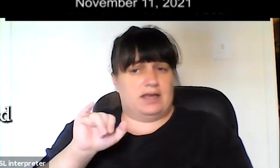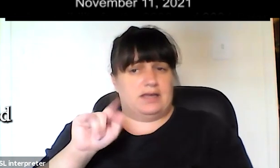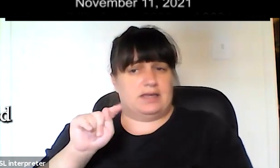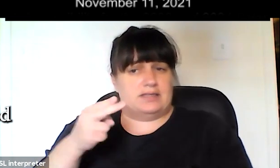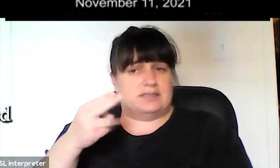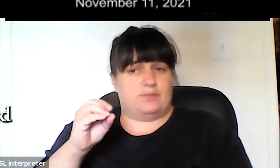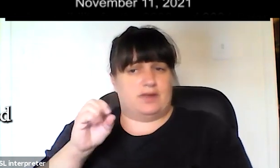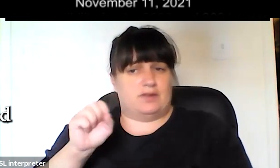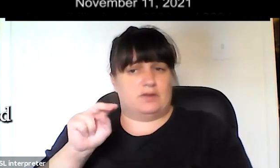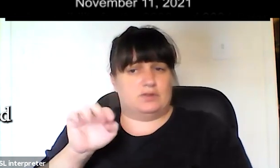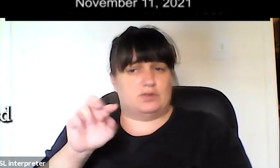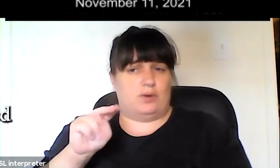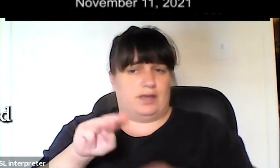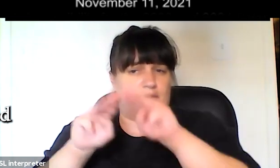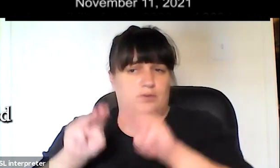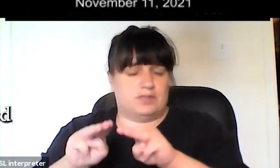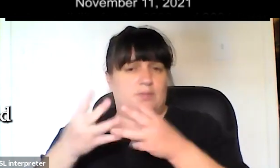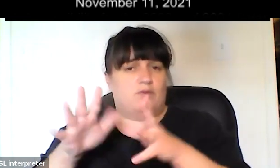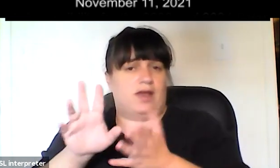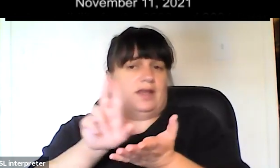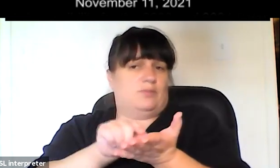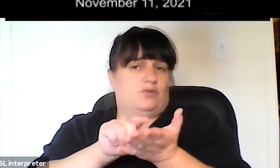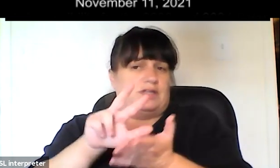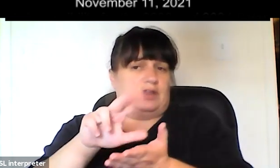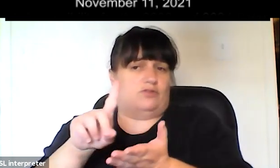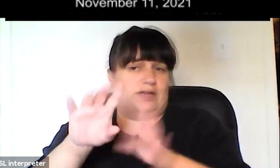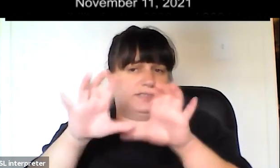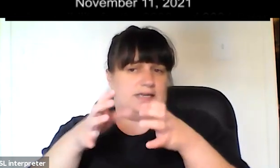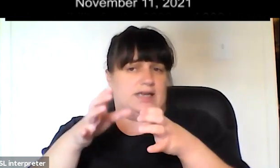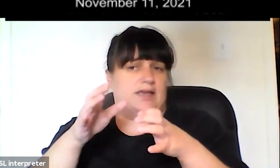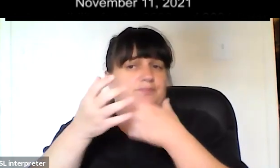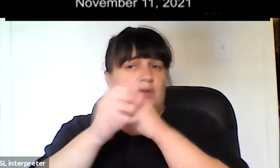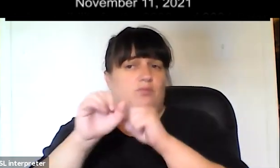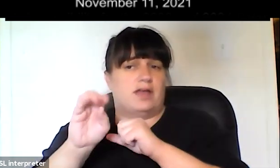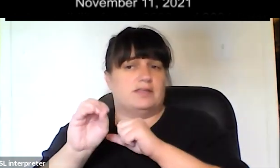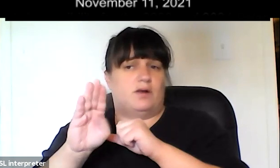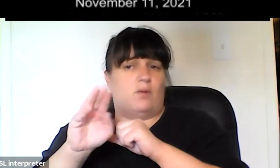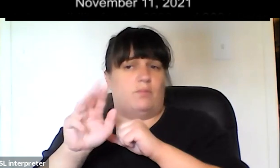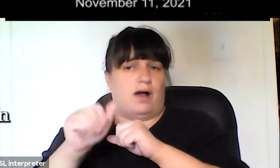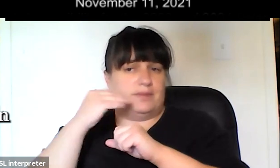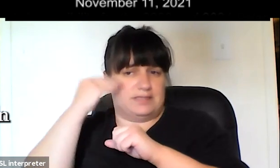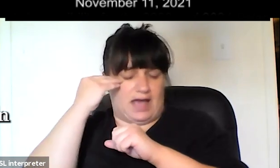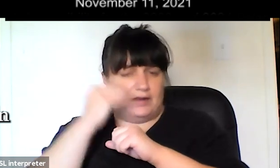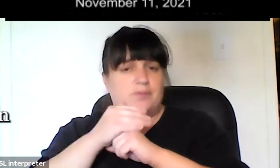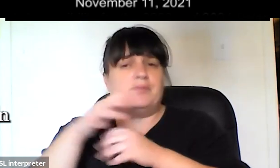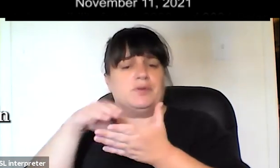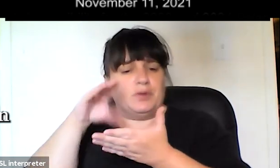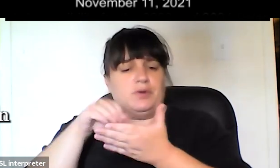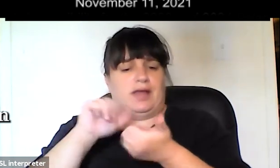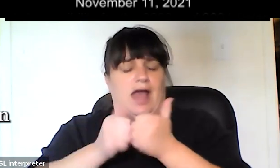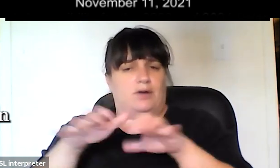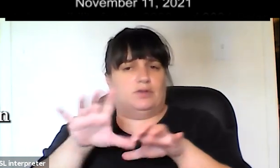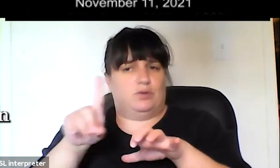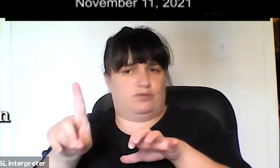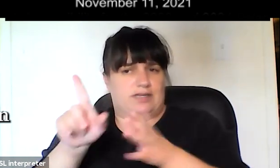recently 3D printed President Obama's head, and learning from them how to do 3D printing. And so we held